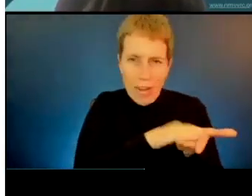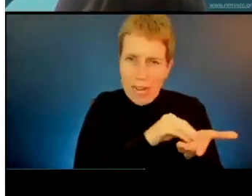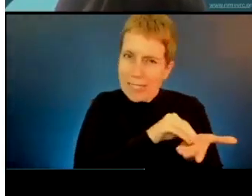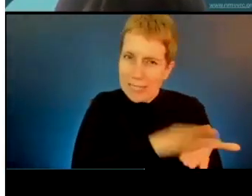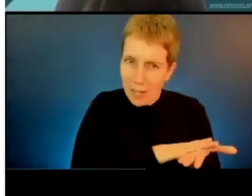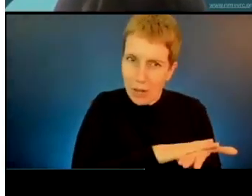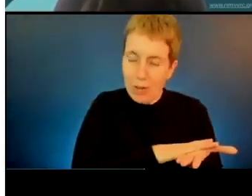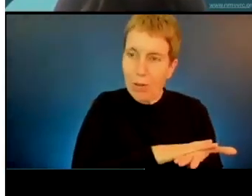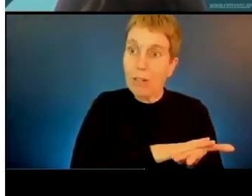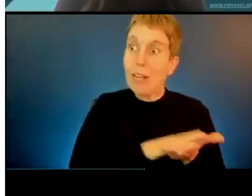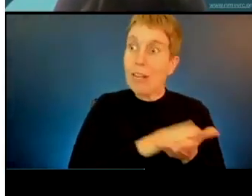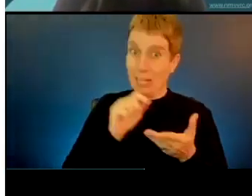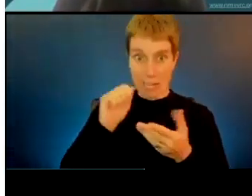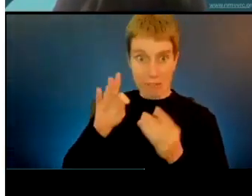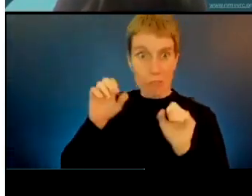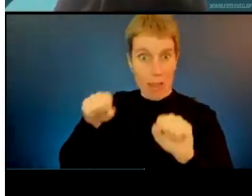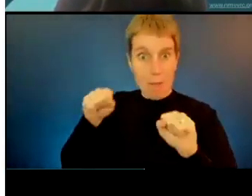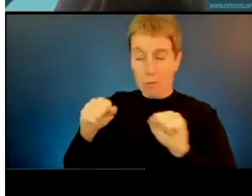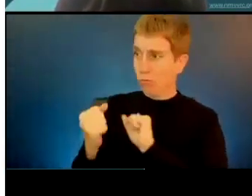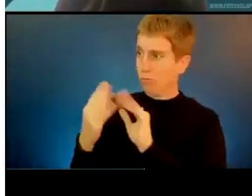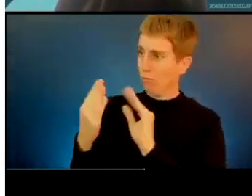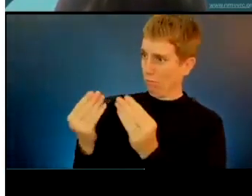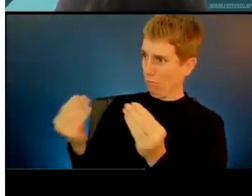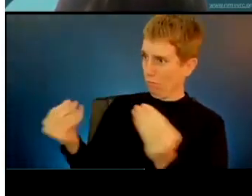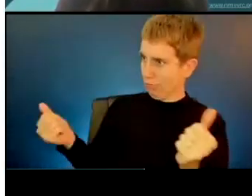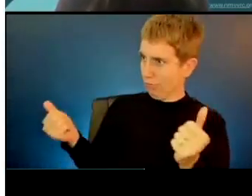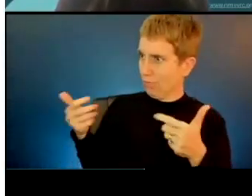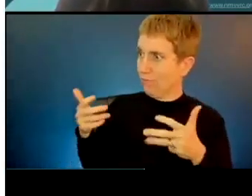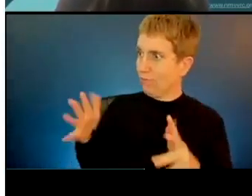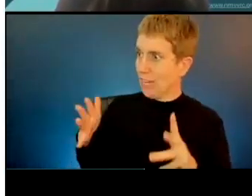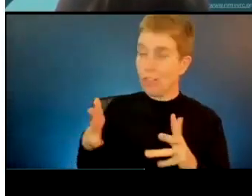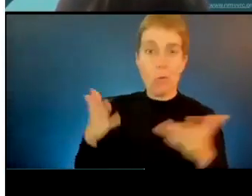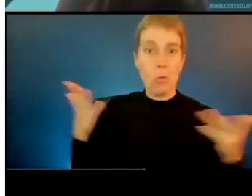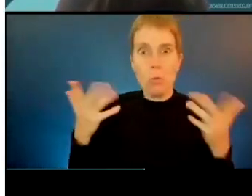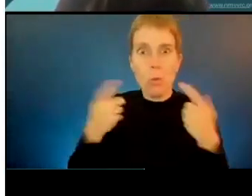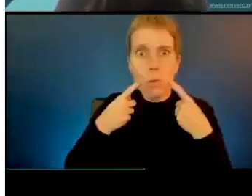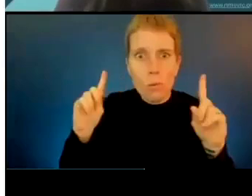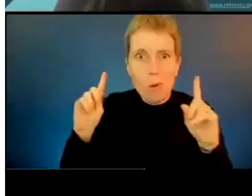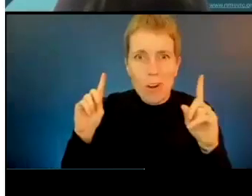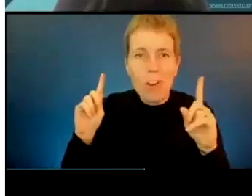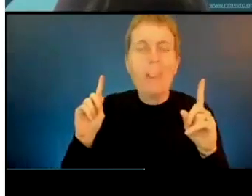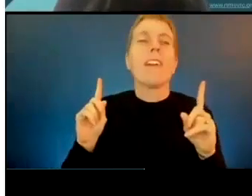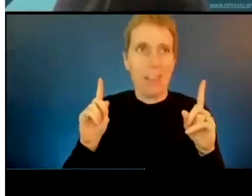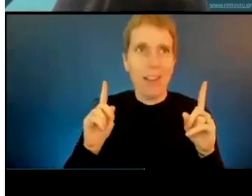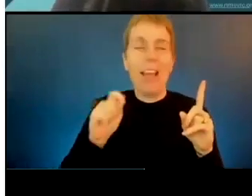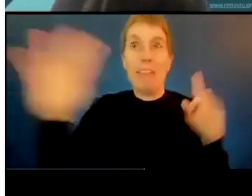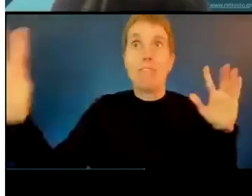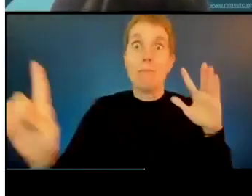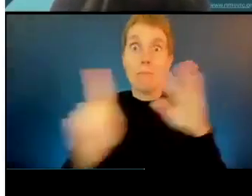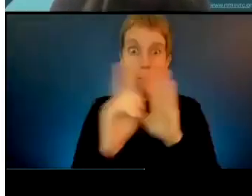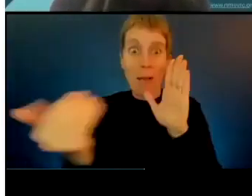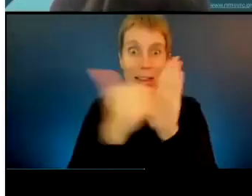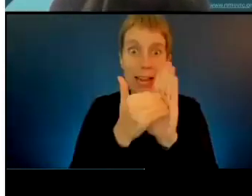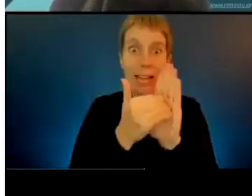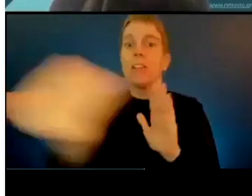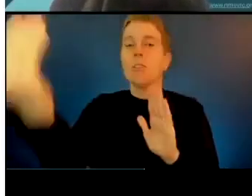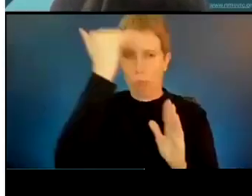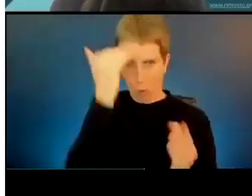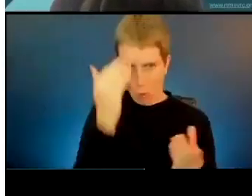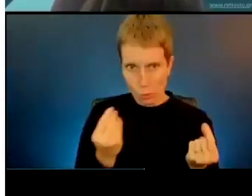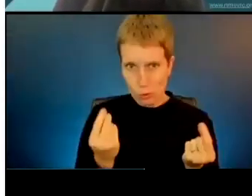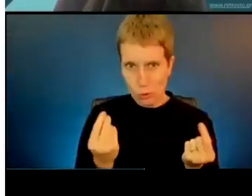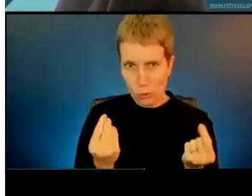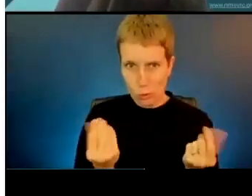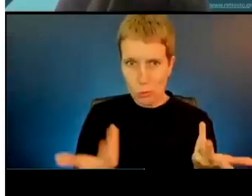so that when they do come again, someone can be more prepared for them and know what to do. And then I love that Alyssa said the compassion piece. I